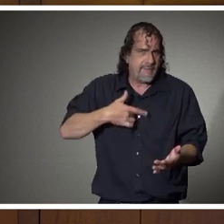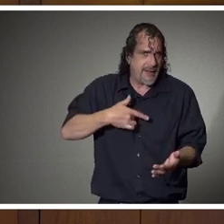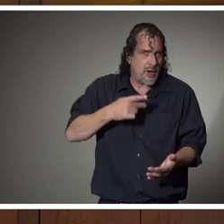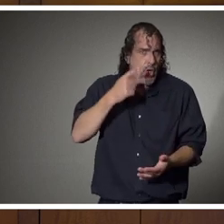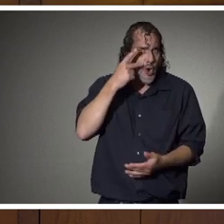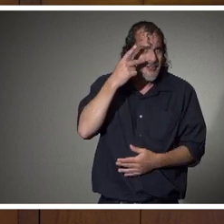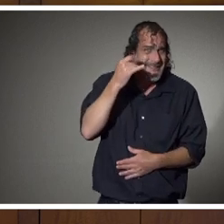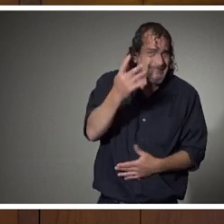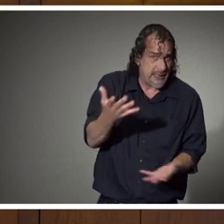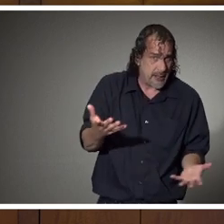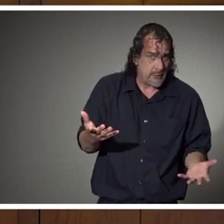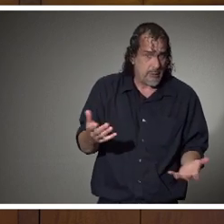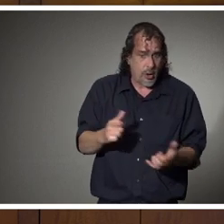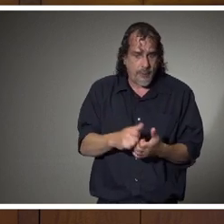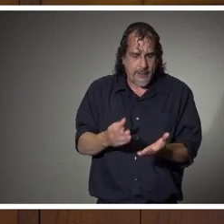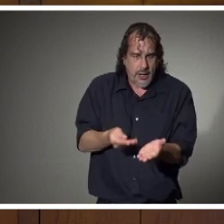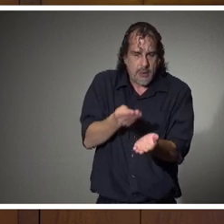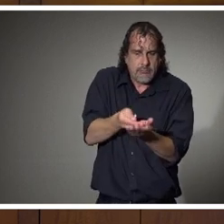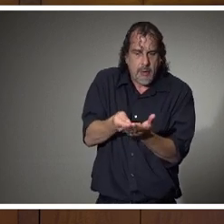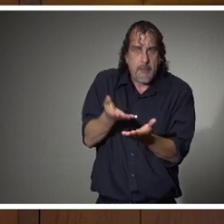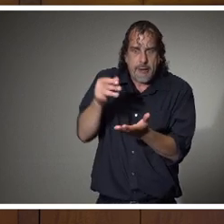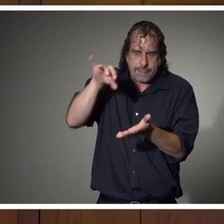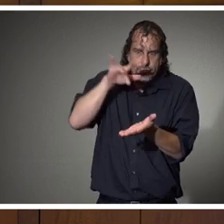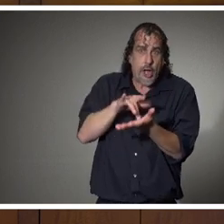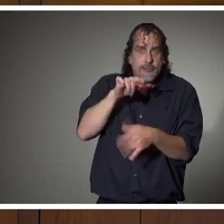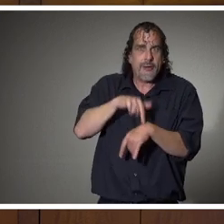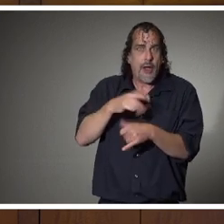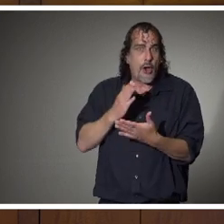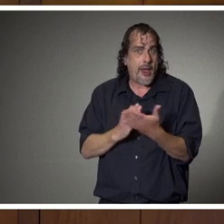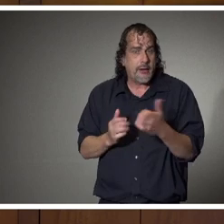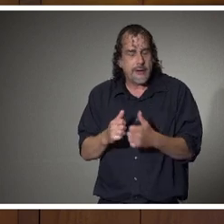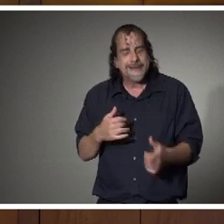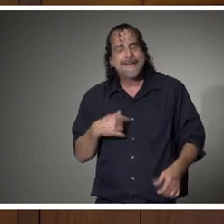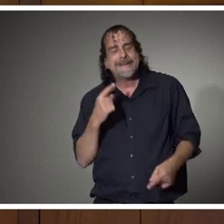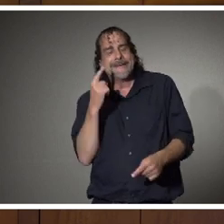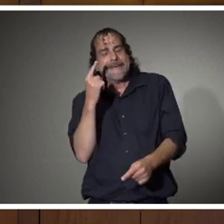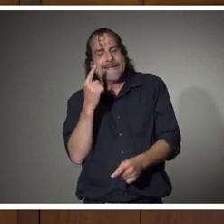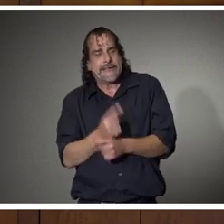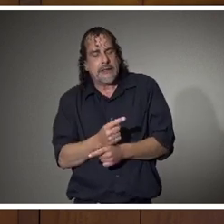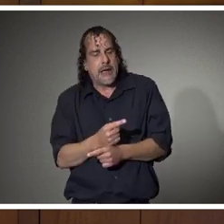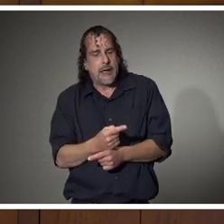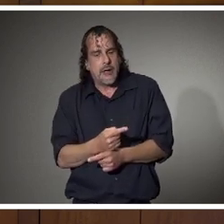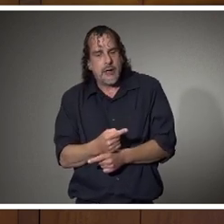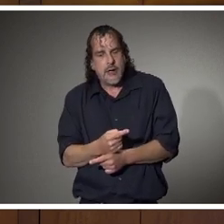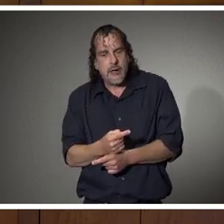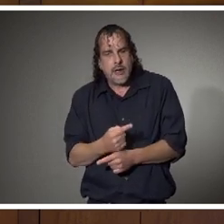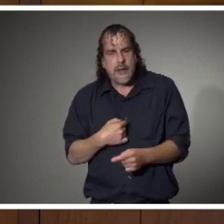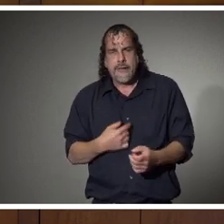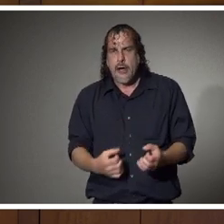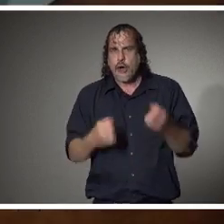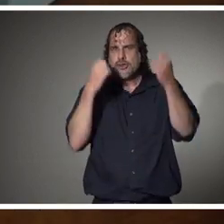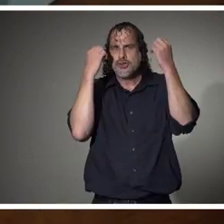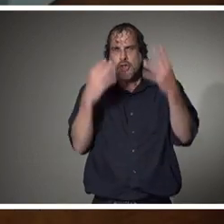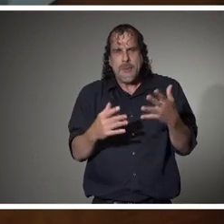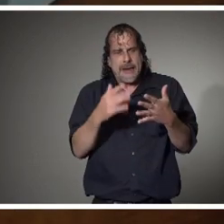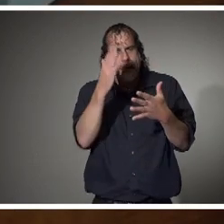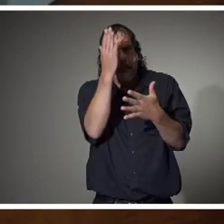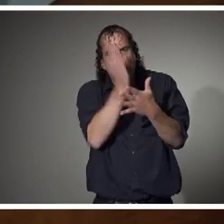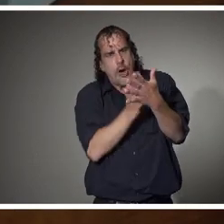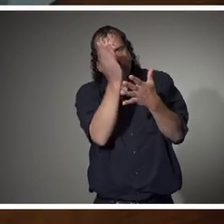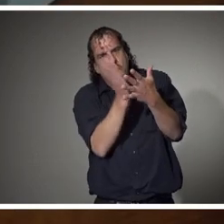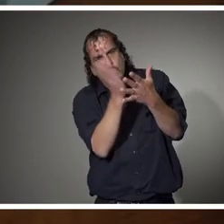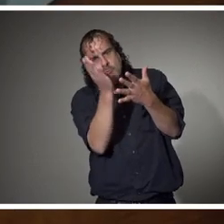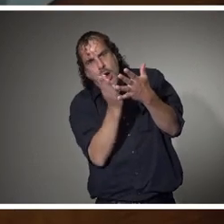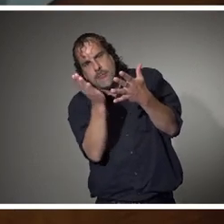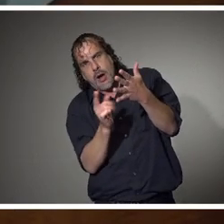directly, past a stimulus check. Right. Well, you know, I think with respect, I mean, and there's so many moving parts. There are so many moving